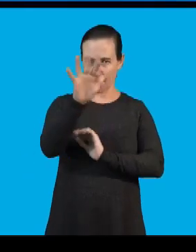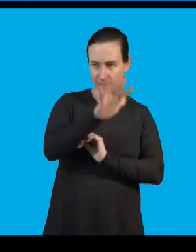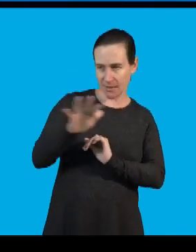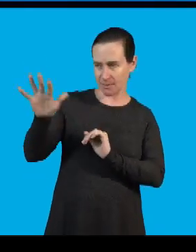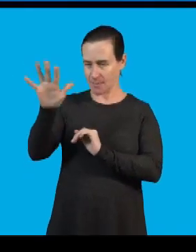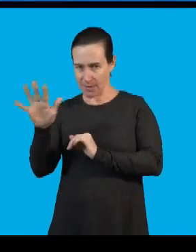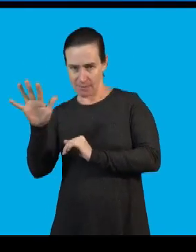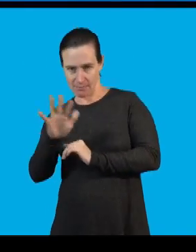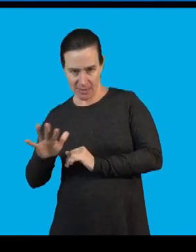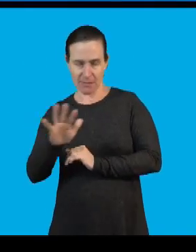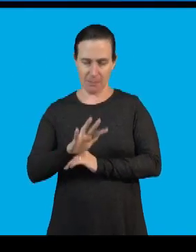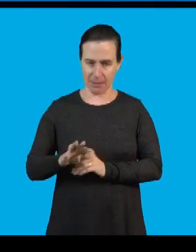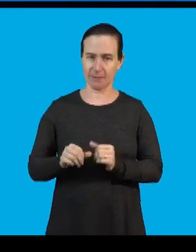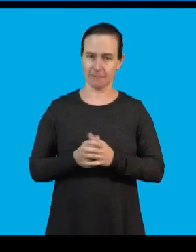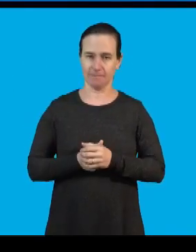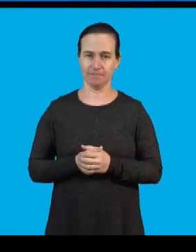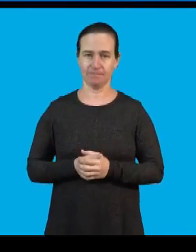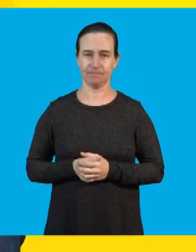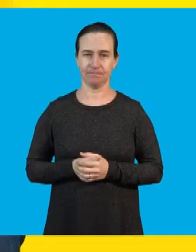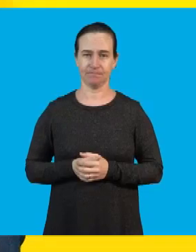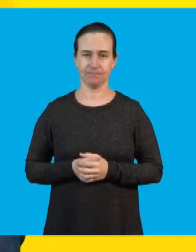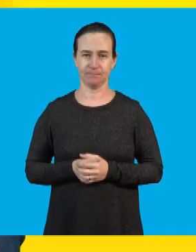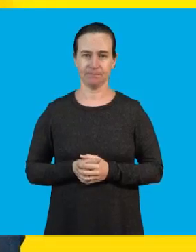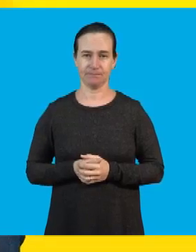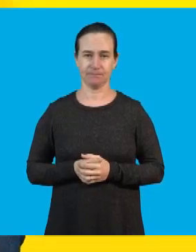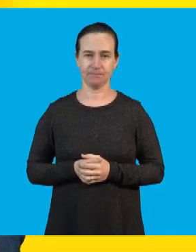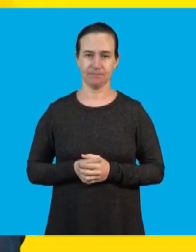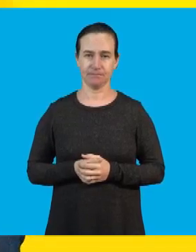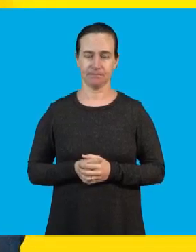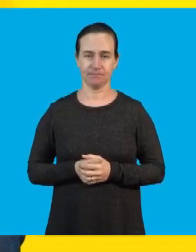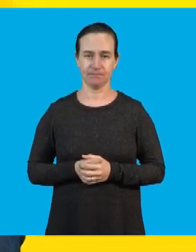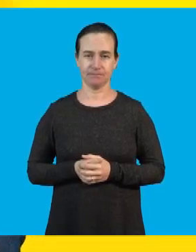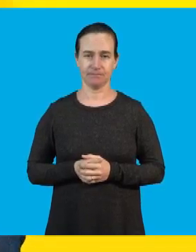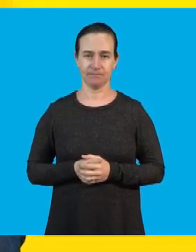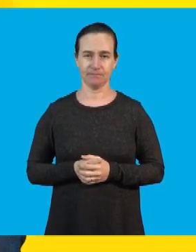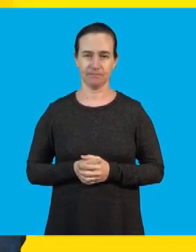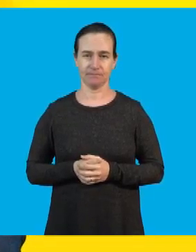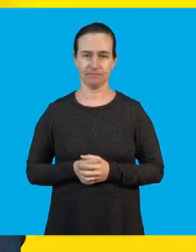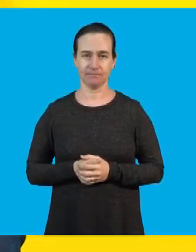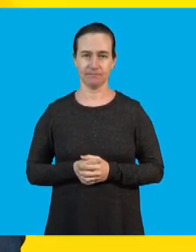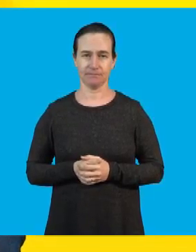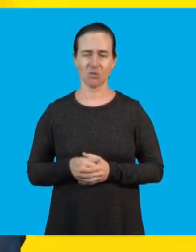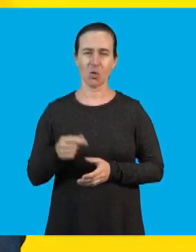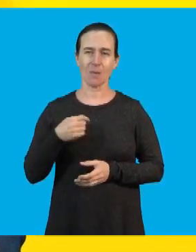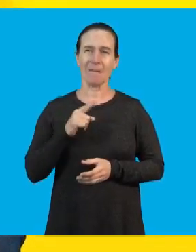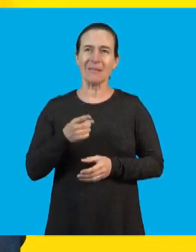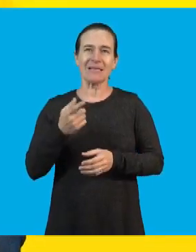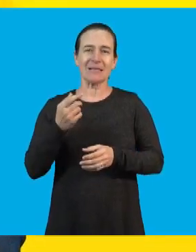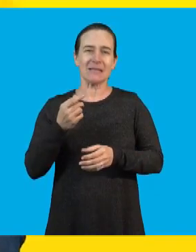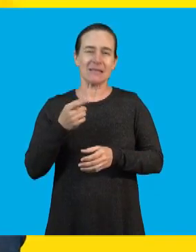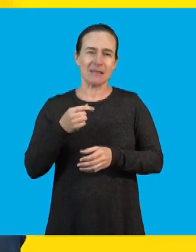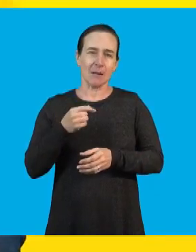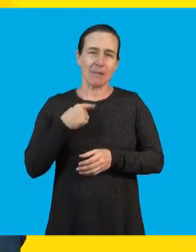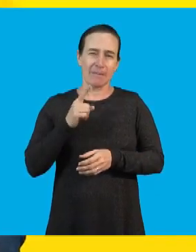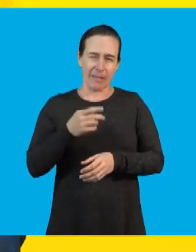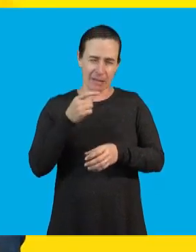for places or a place where they were abandoned, okay? So remember to make